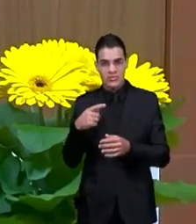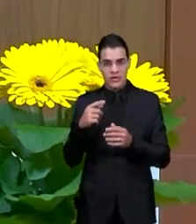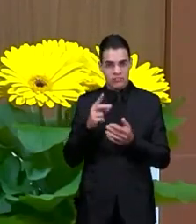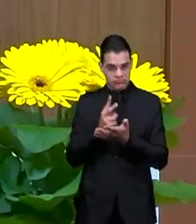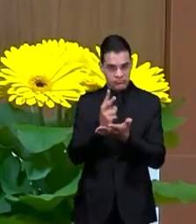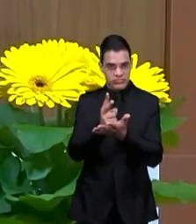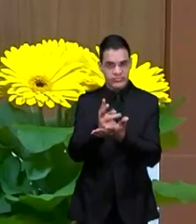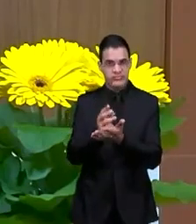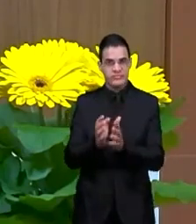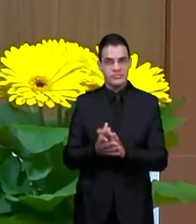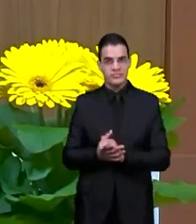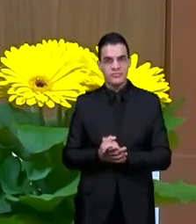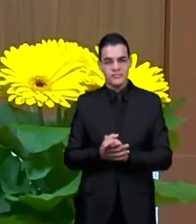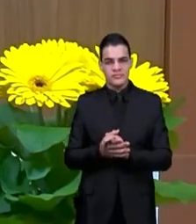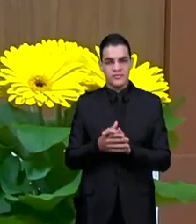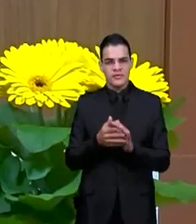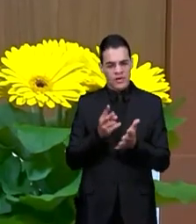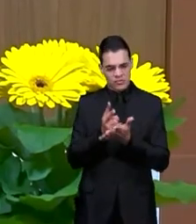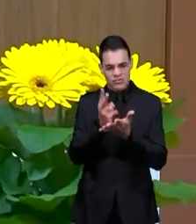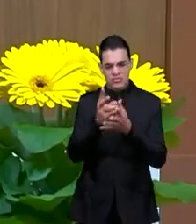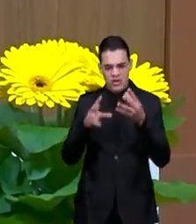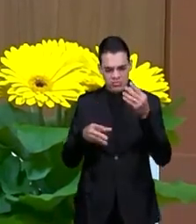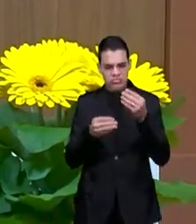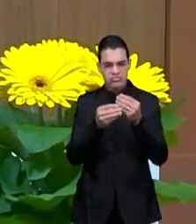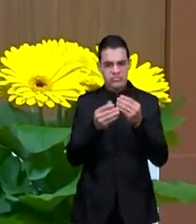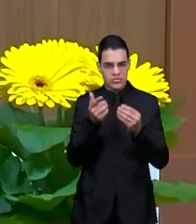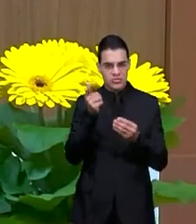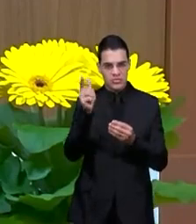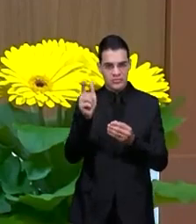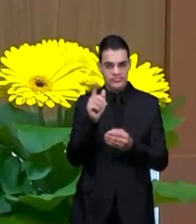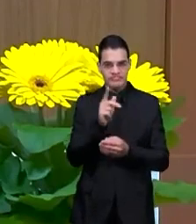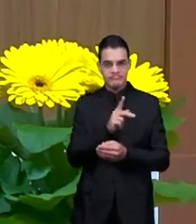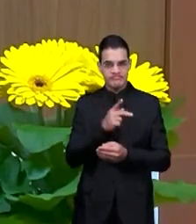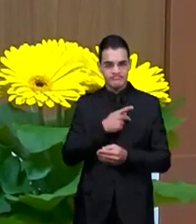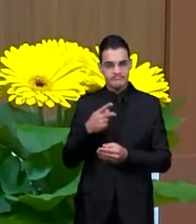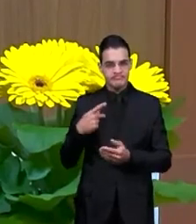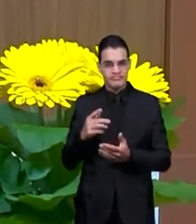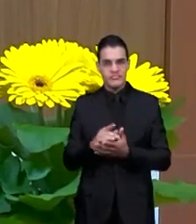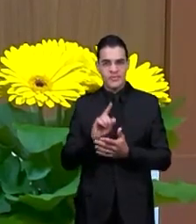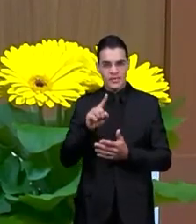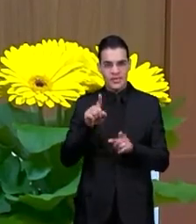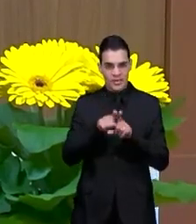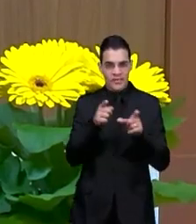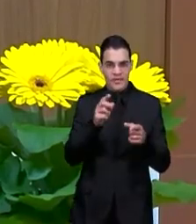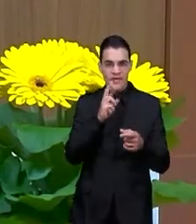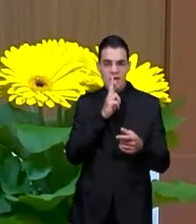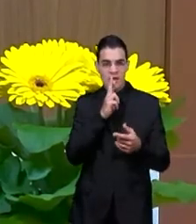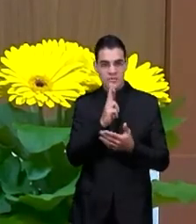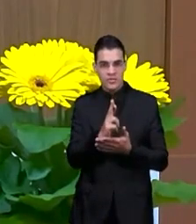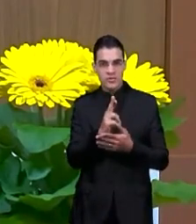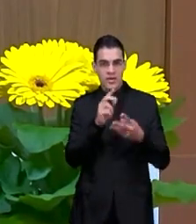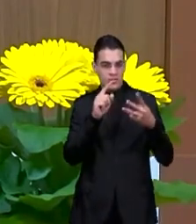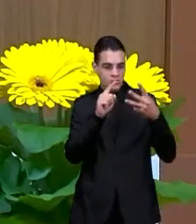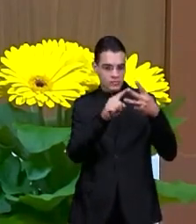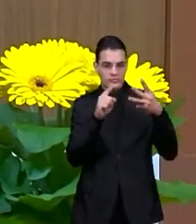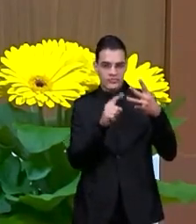he will in fact give continuity and answer the other questions. But